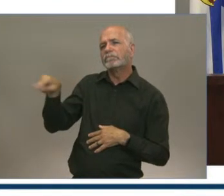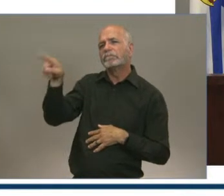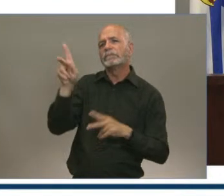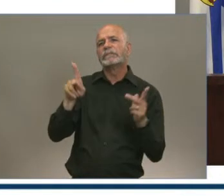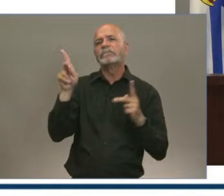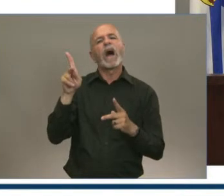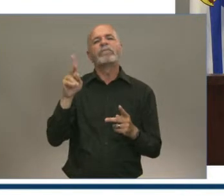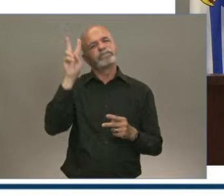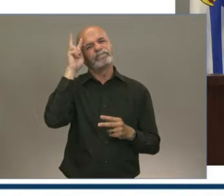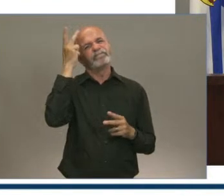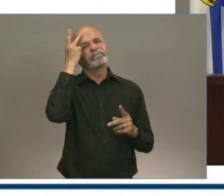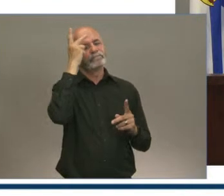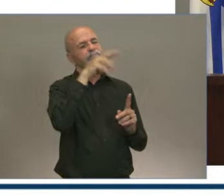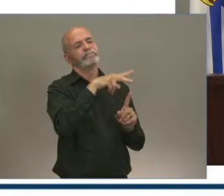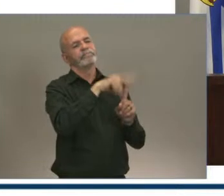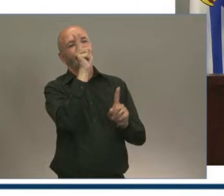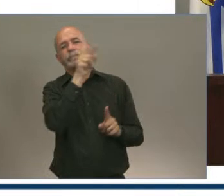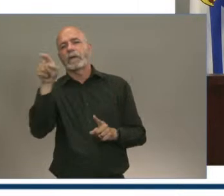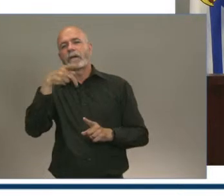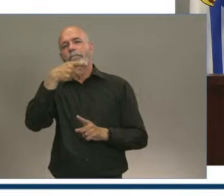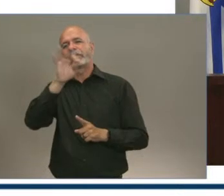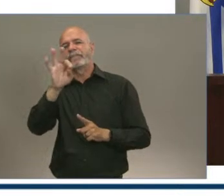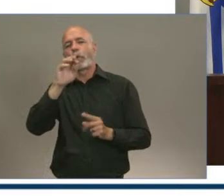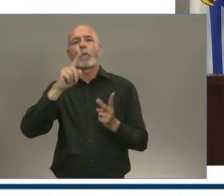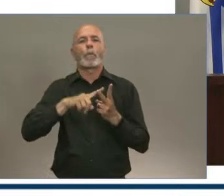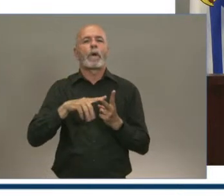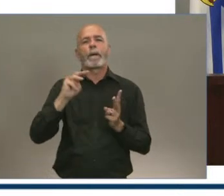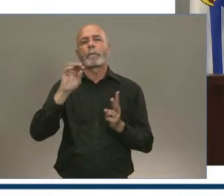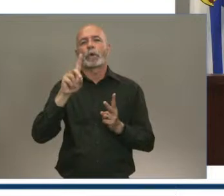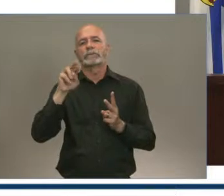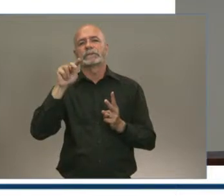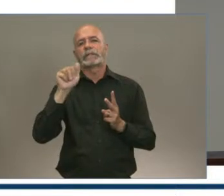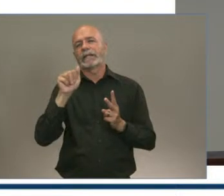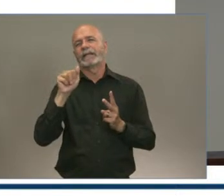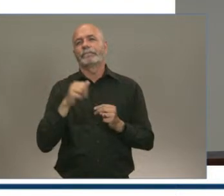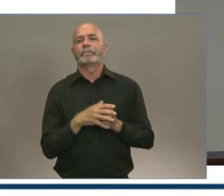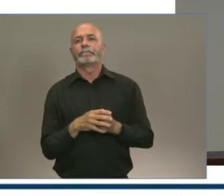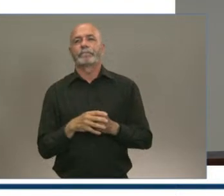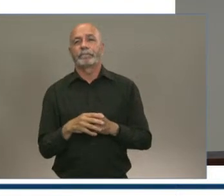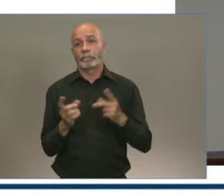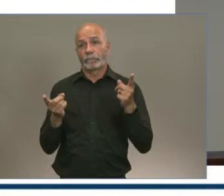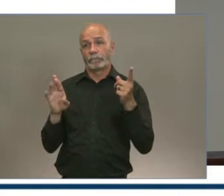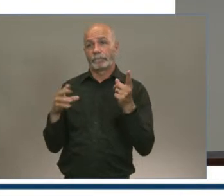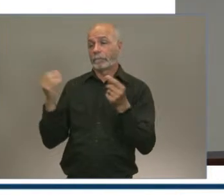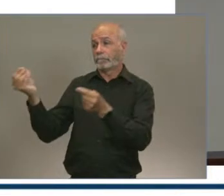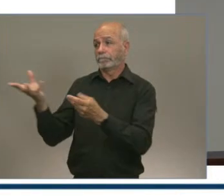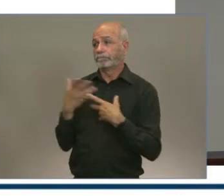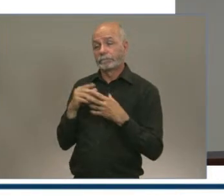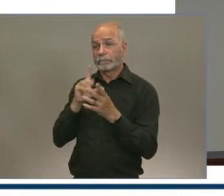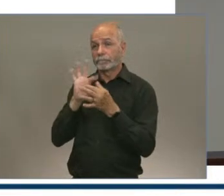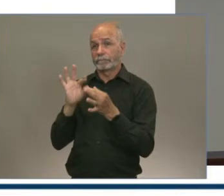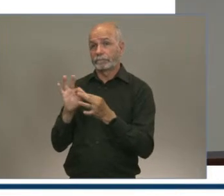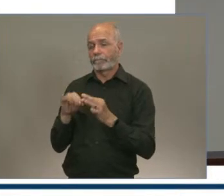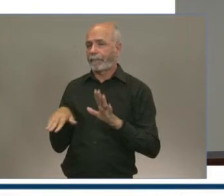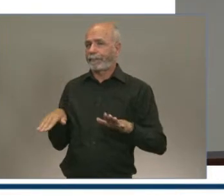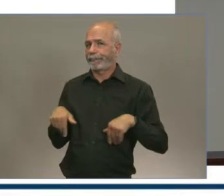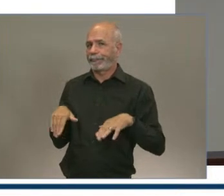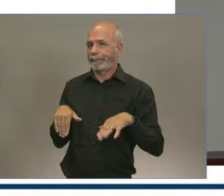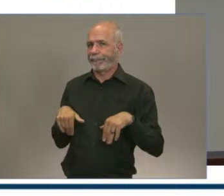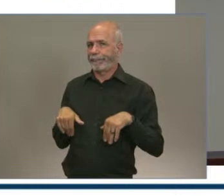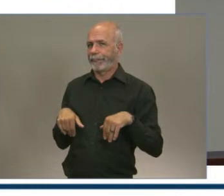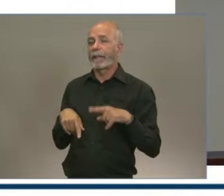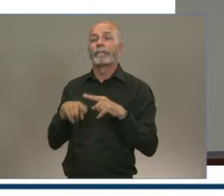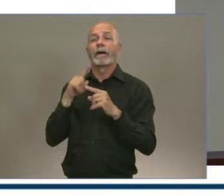vaccines over a second dose of AstraZeneca? I haven't gotten an update on that. We're certainly going out through the email call out for